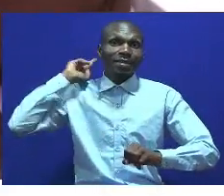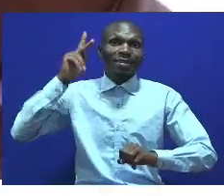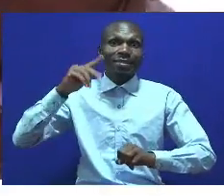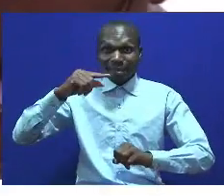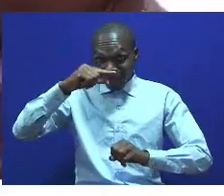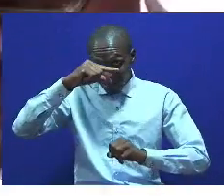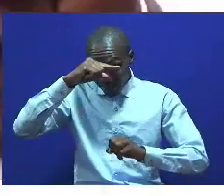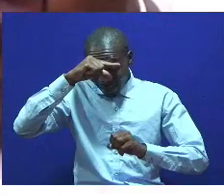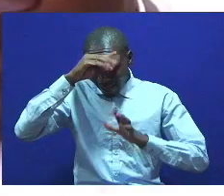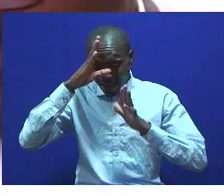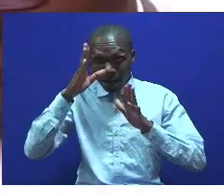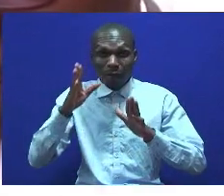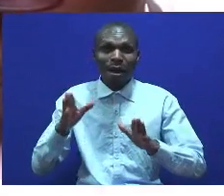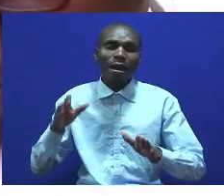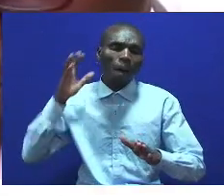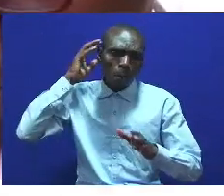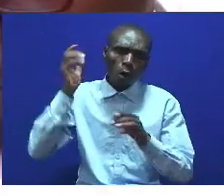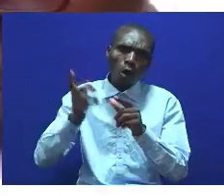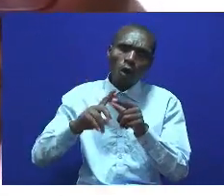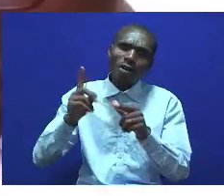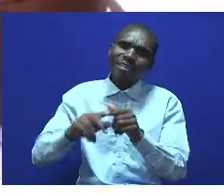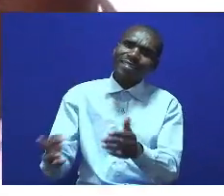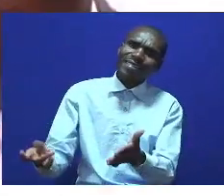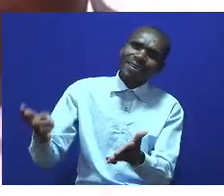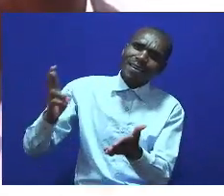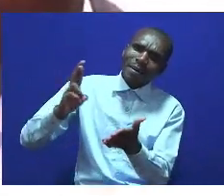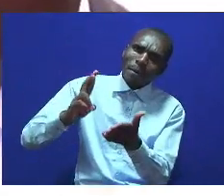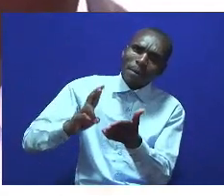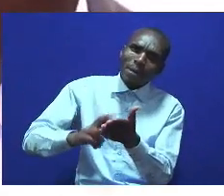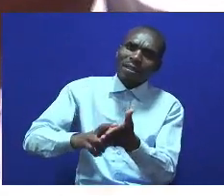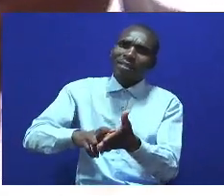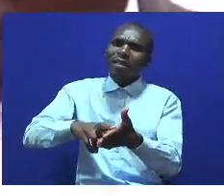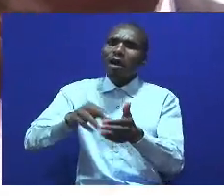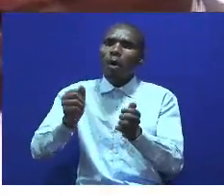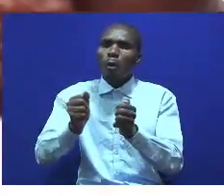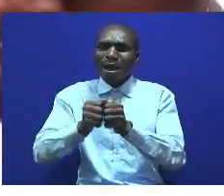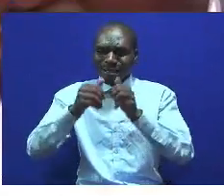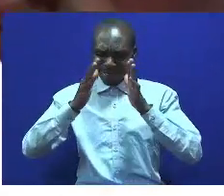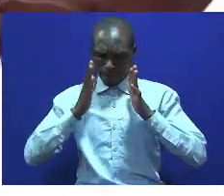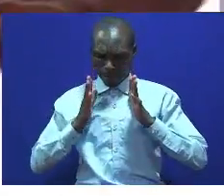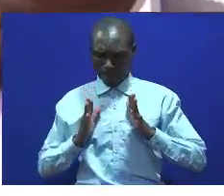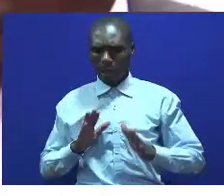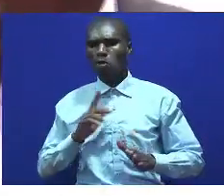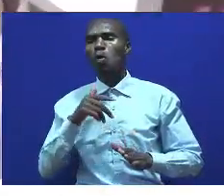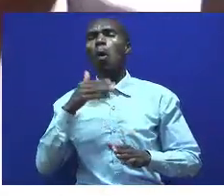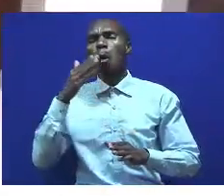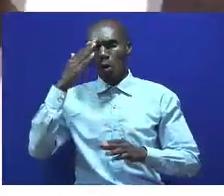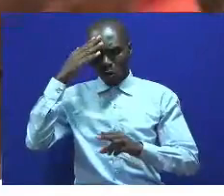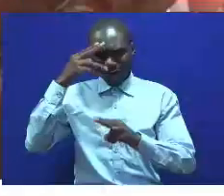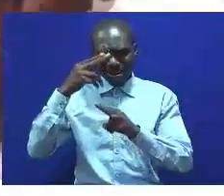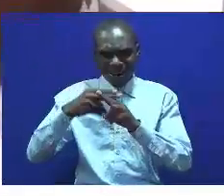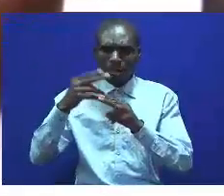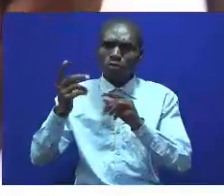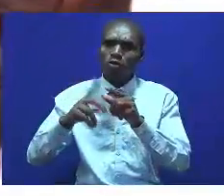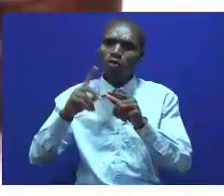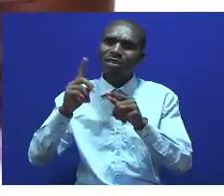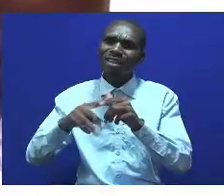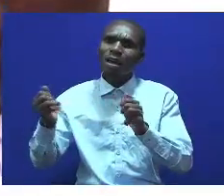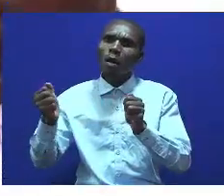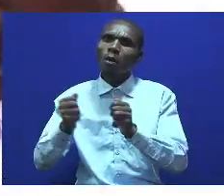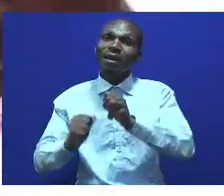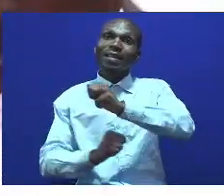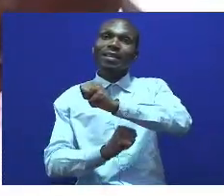Arati following repeated violent attacks perpetrated by known persons in broad daylight with what appears to be tacit support